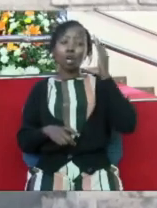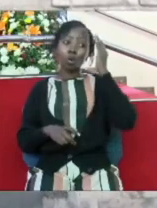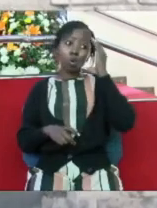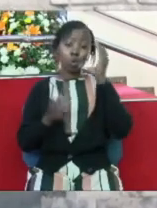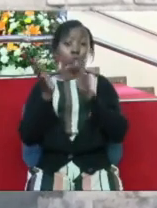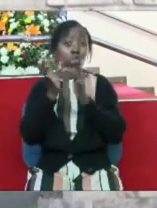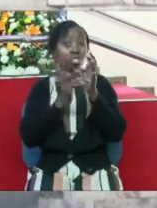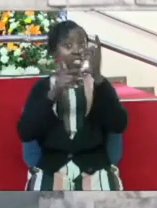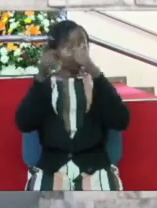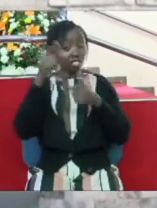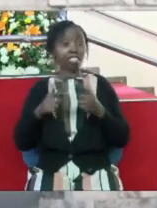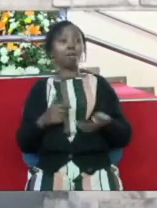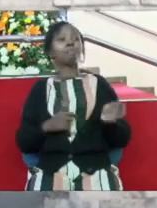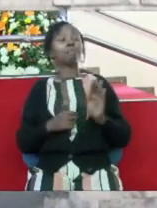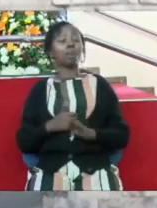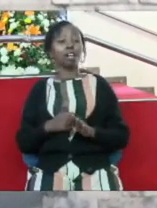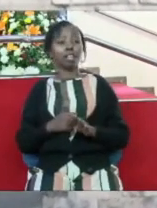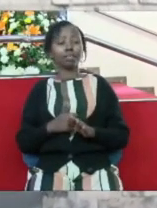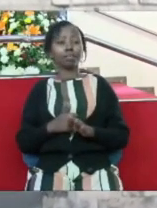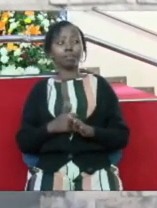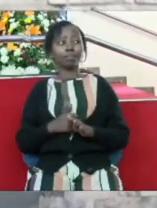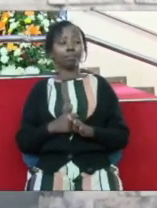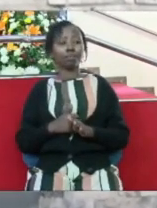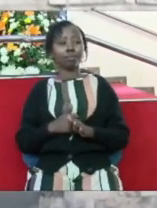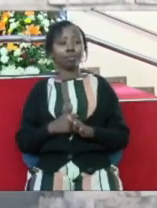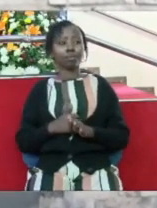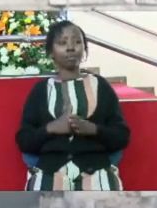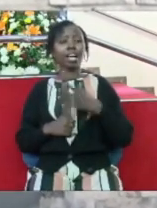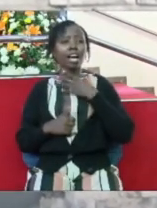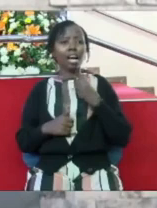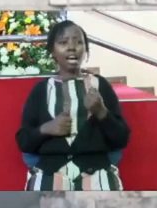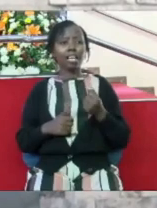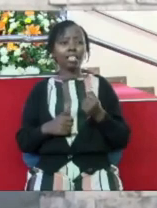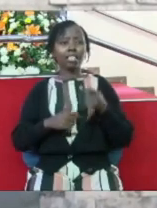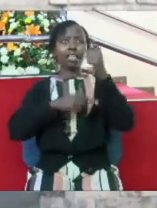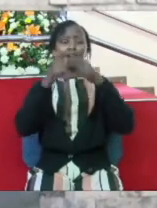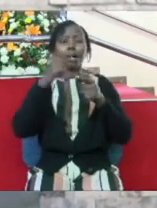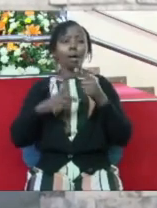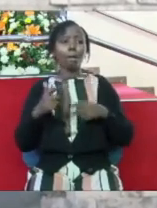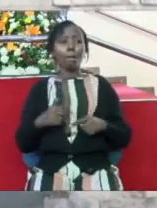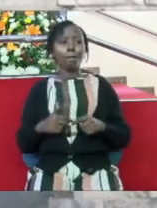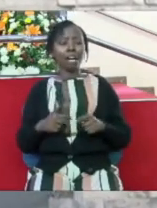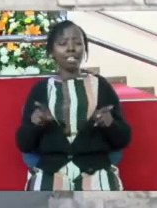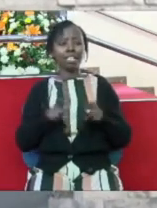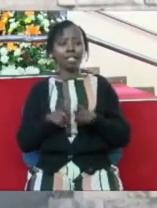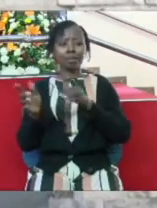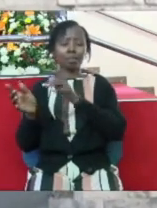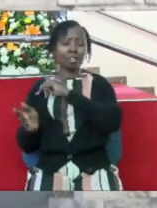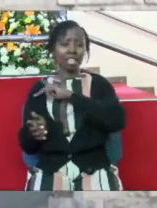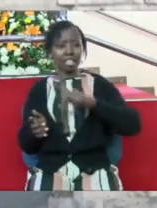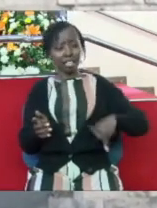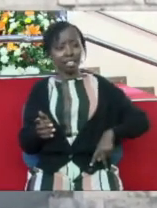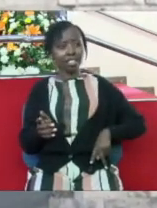is coming back. Lazima tufike sehemu ambayo tunatambua kwamba anarejea tena. And he is not only coming back as king. Na harejei tu kama